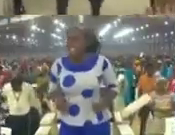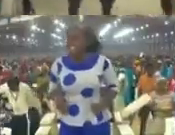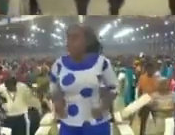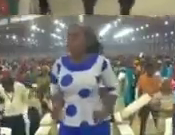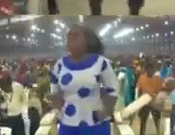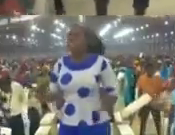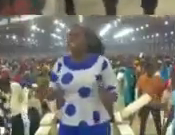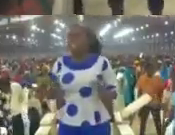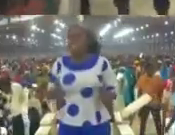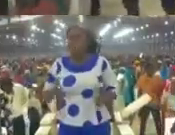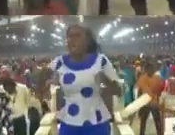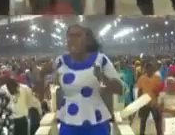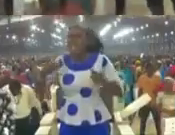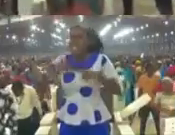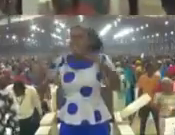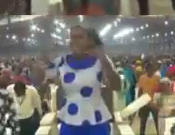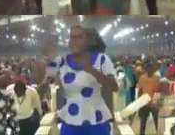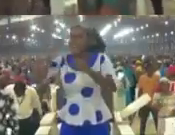Let me laugh last.